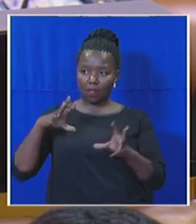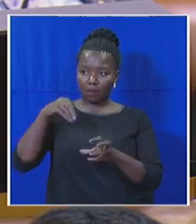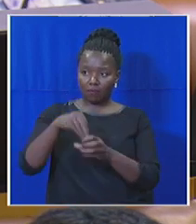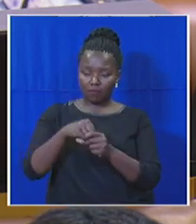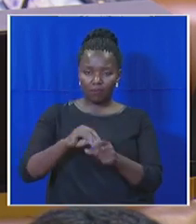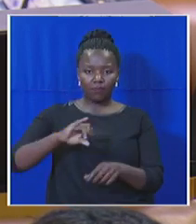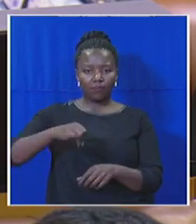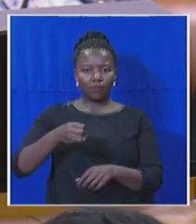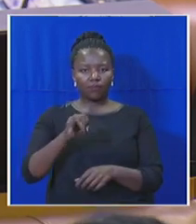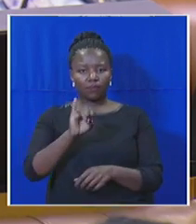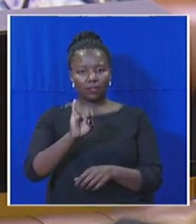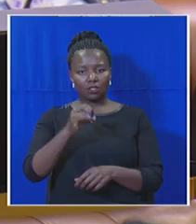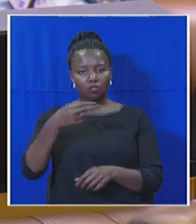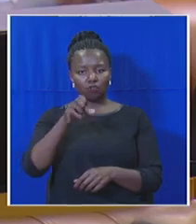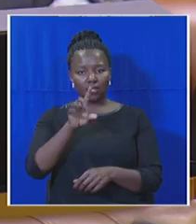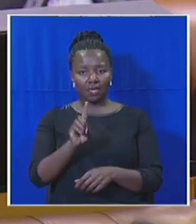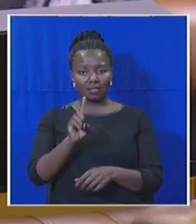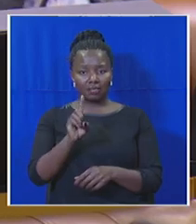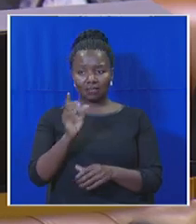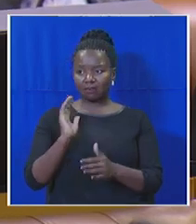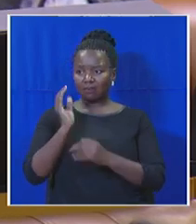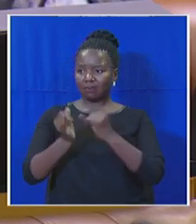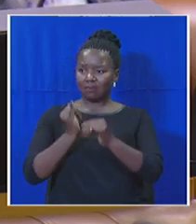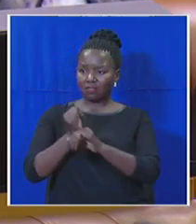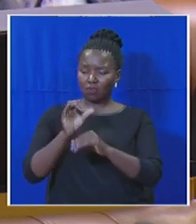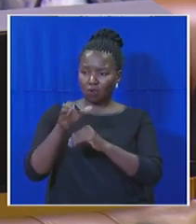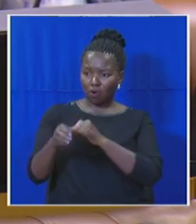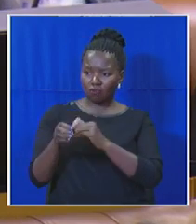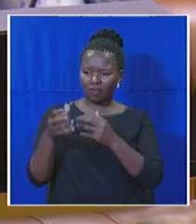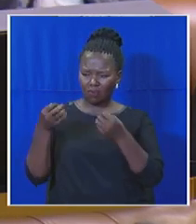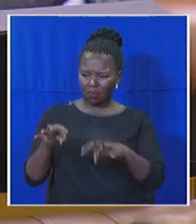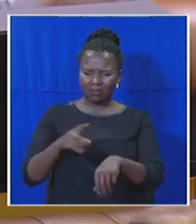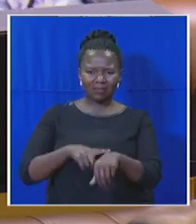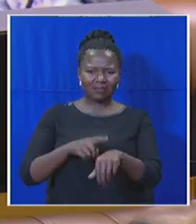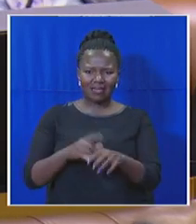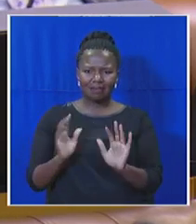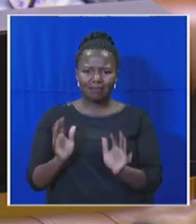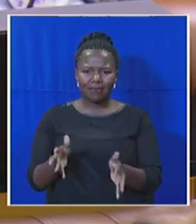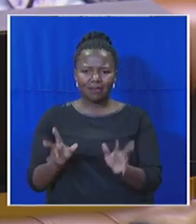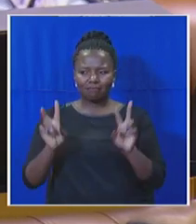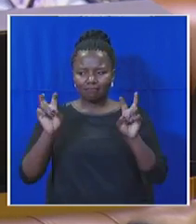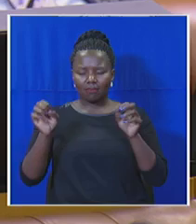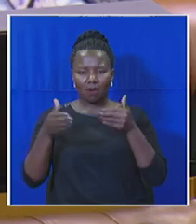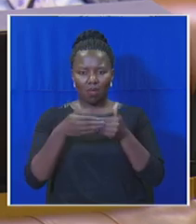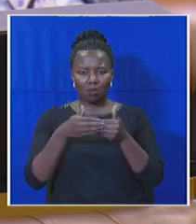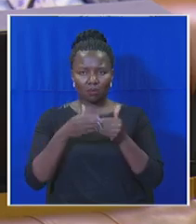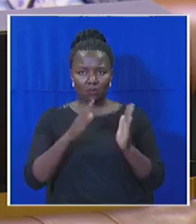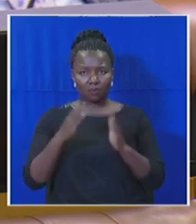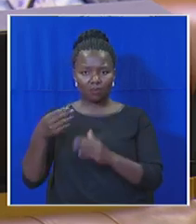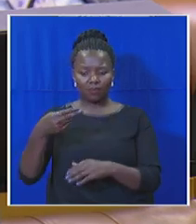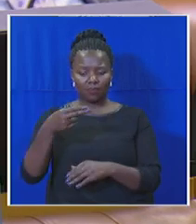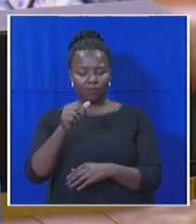Initiatives, proposals, and international conferences are a waste of time and a farce," close quote. Hamas, which is an